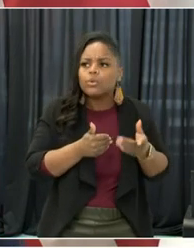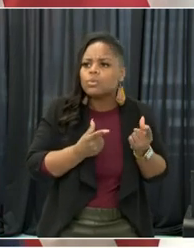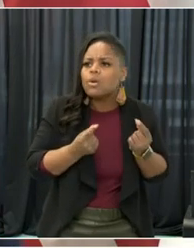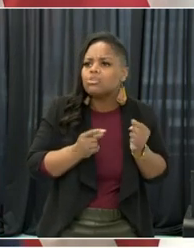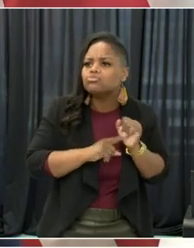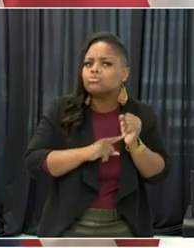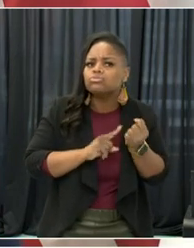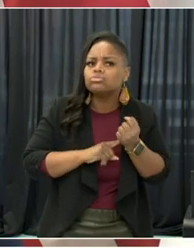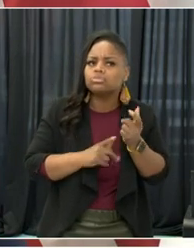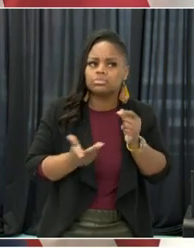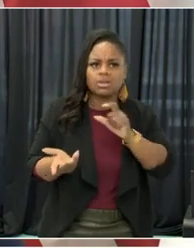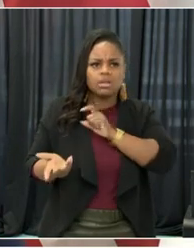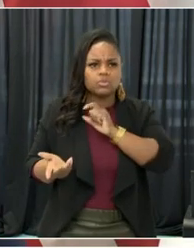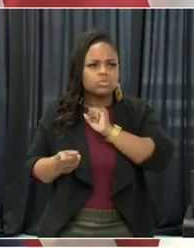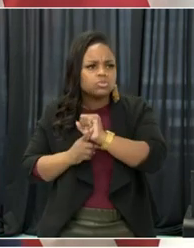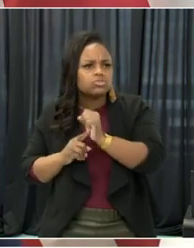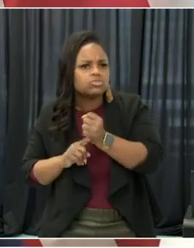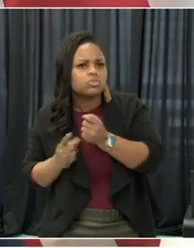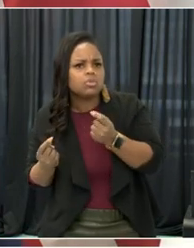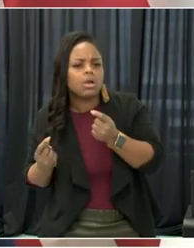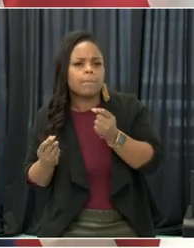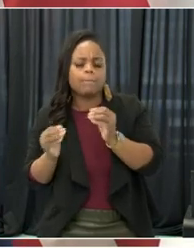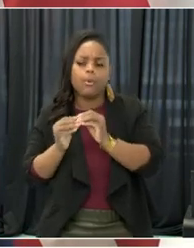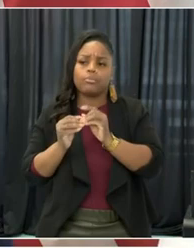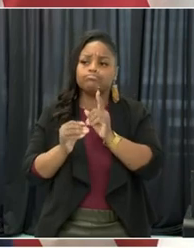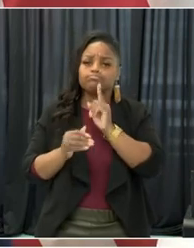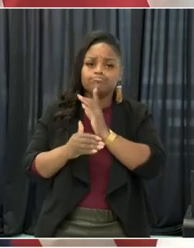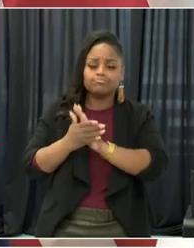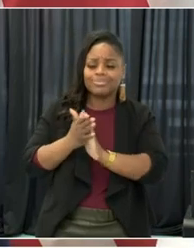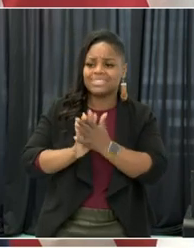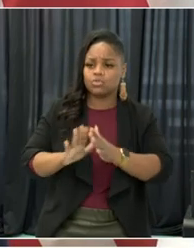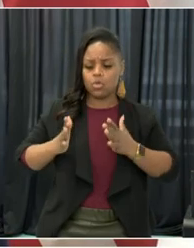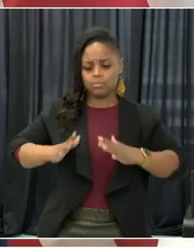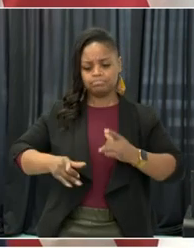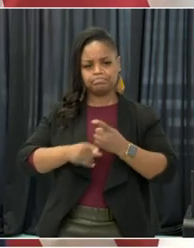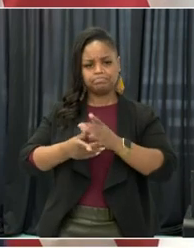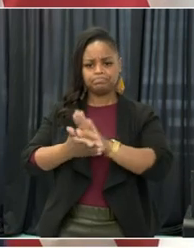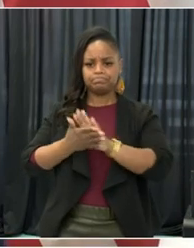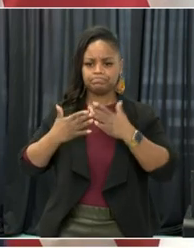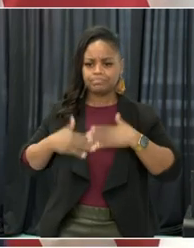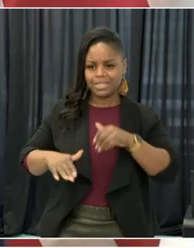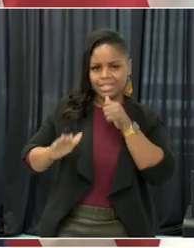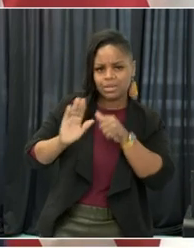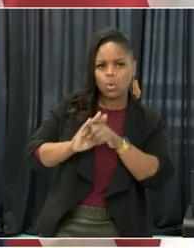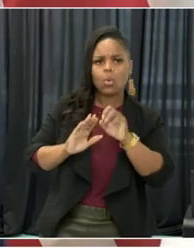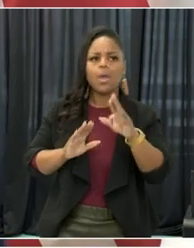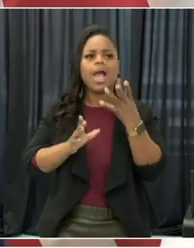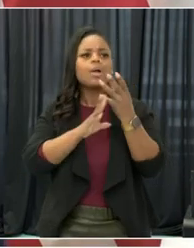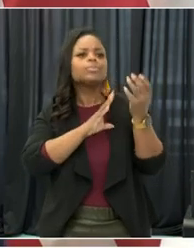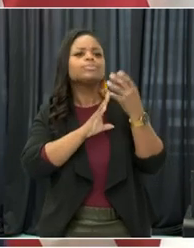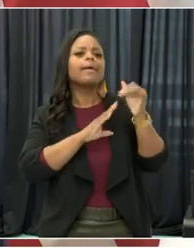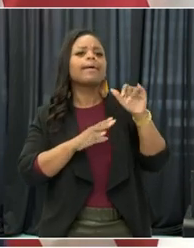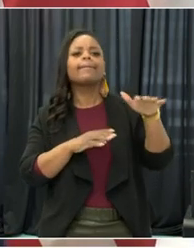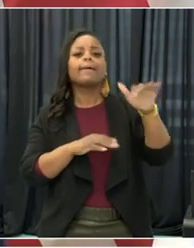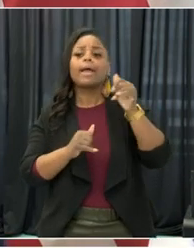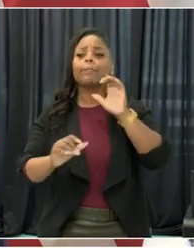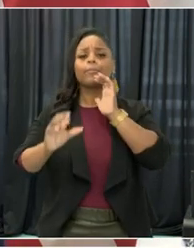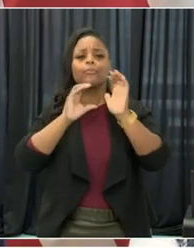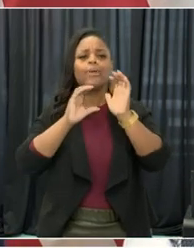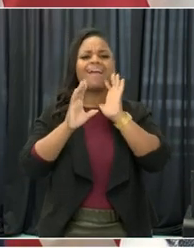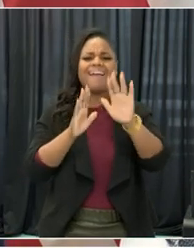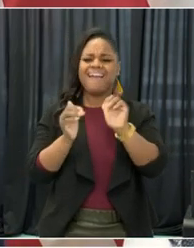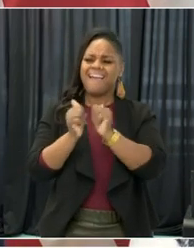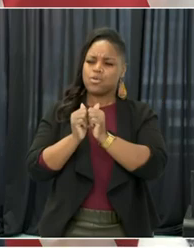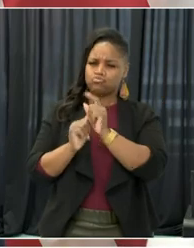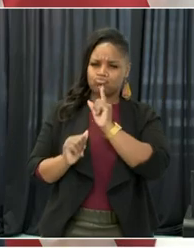these officers who are undercover, who are in plain clothing, or maybe even at the exit ramps, so they can communicate with one another? How realistic is